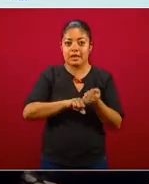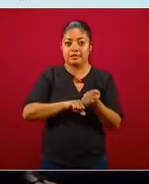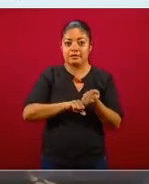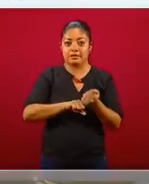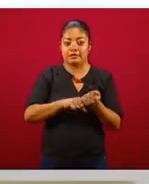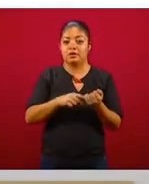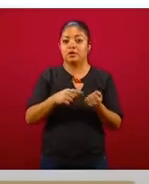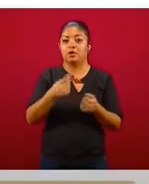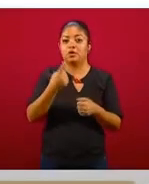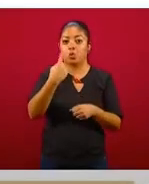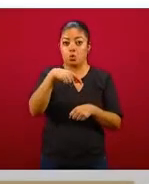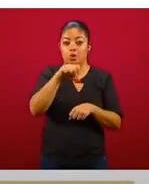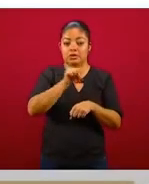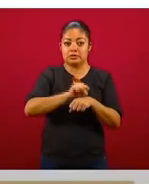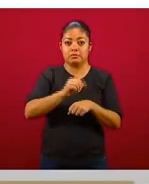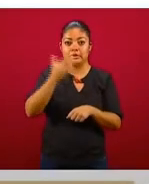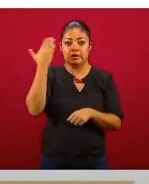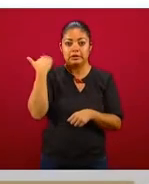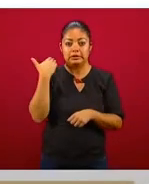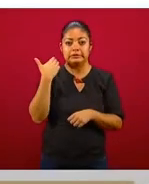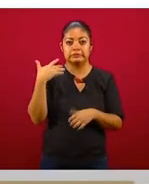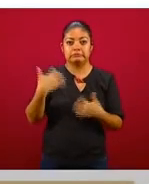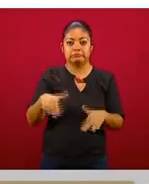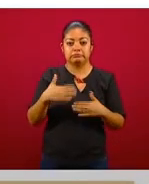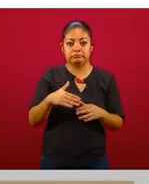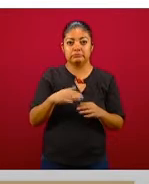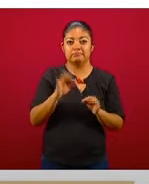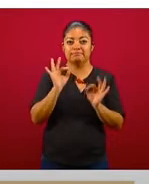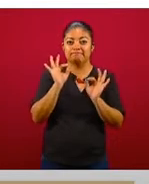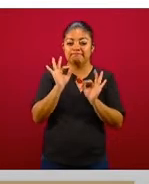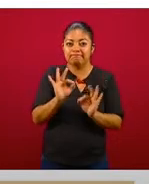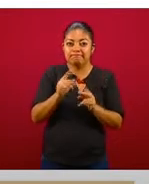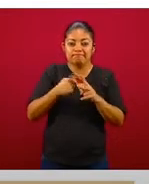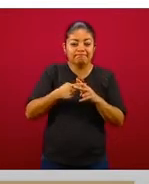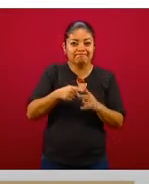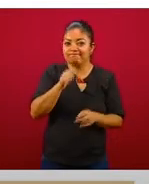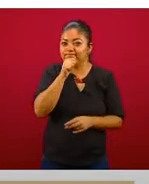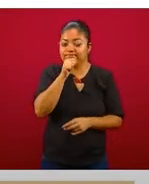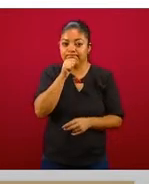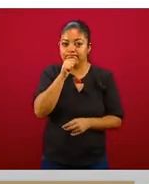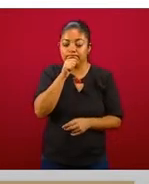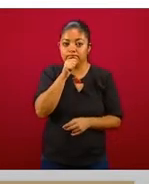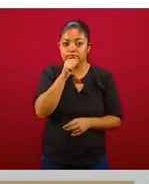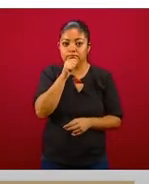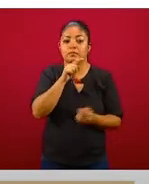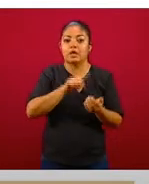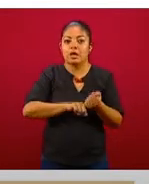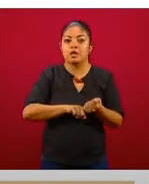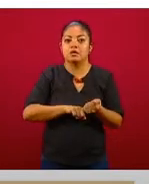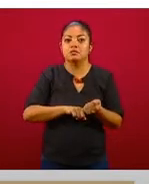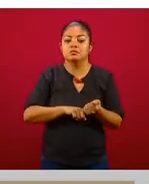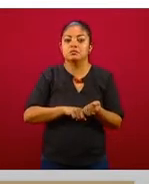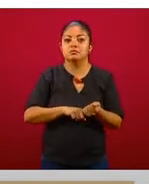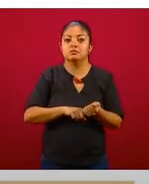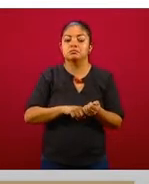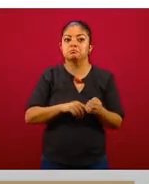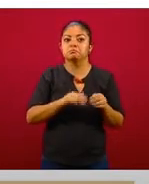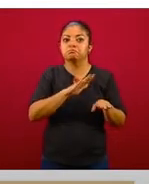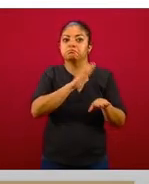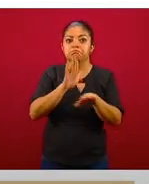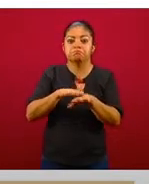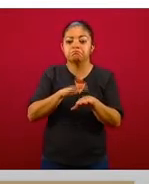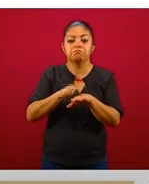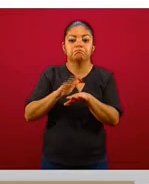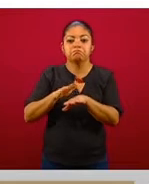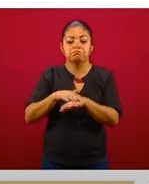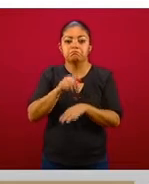were la predicción era muy presented, extendida, and poco then we can see how precisa that y factors tenía into que ver the con prediction. lo poco Here, informativos que resultaban